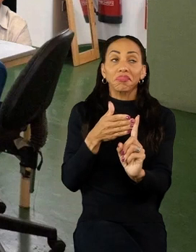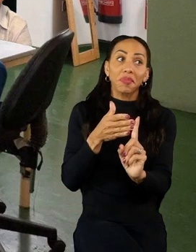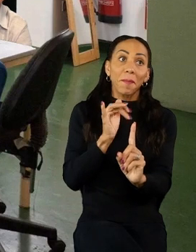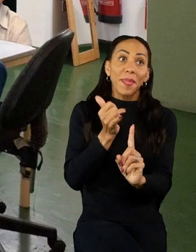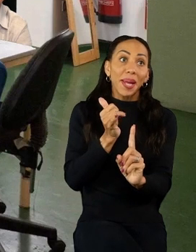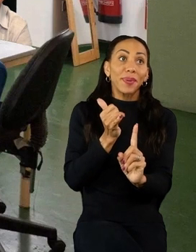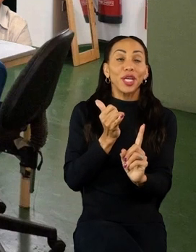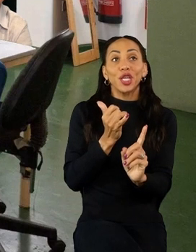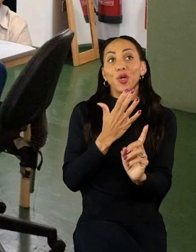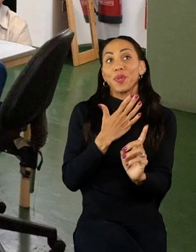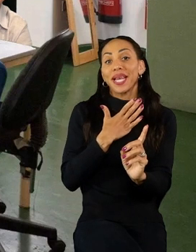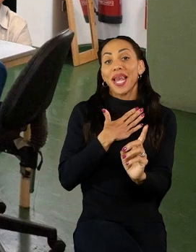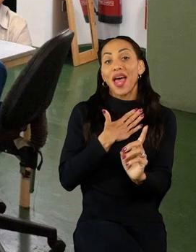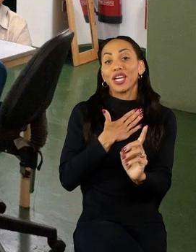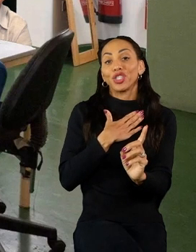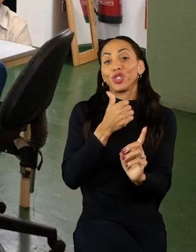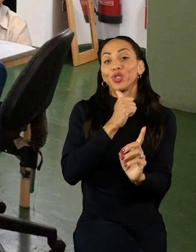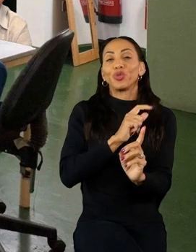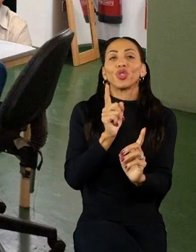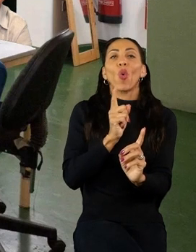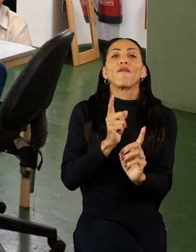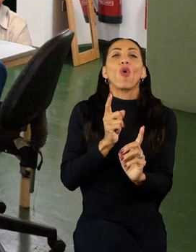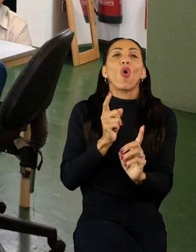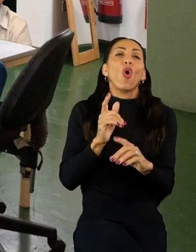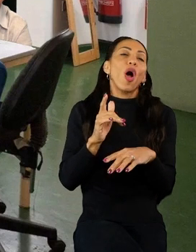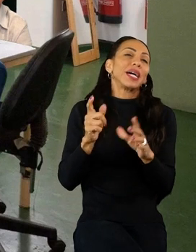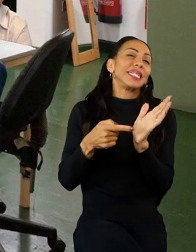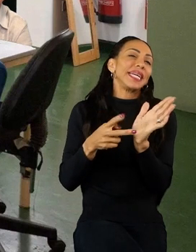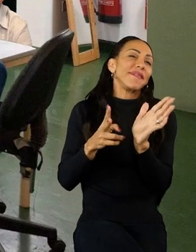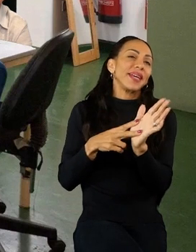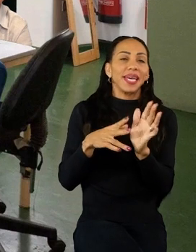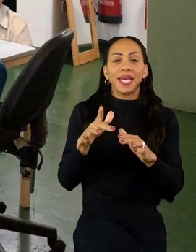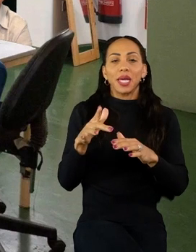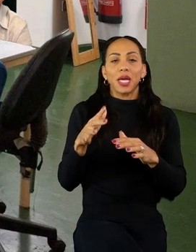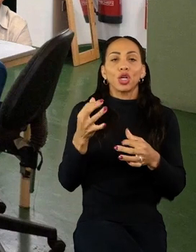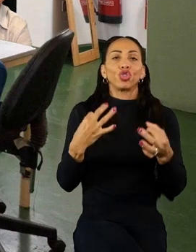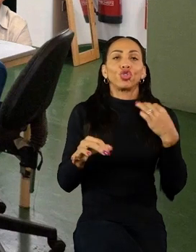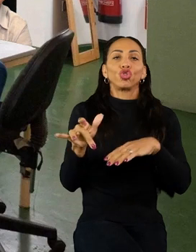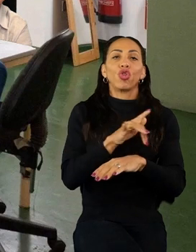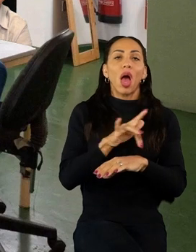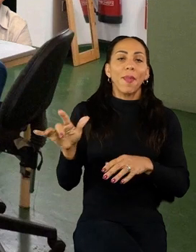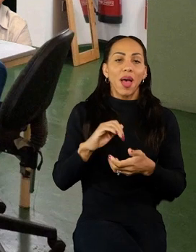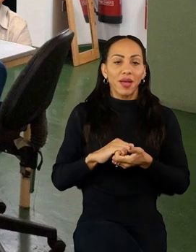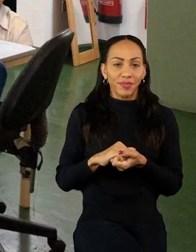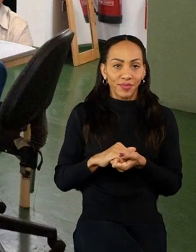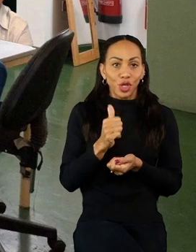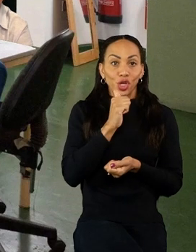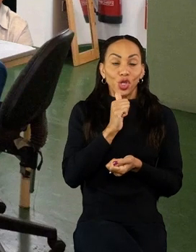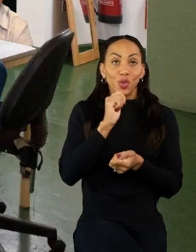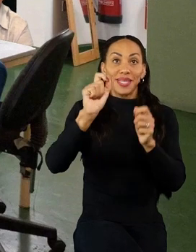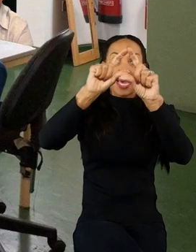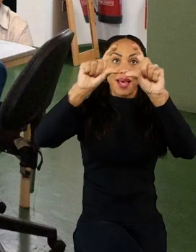want to feature in a kind of narrative television kind of drama, and using that